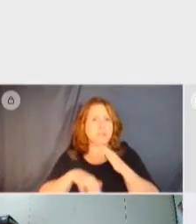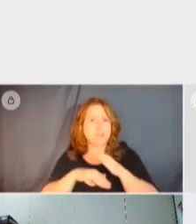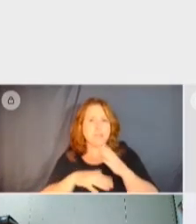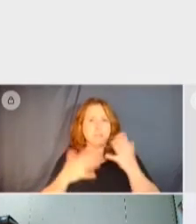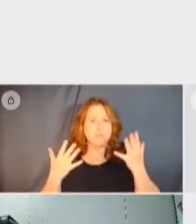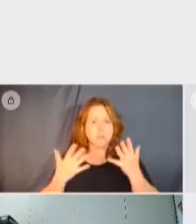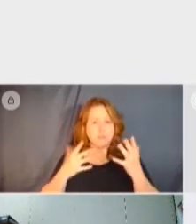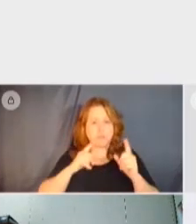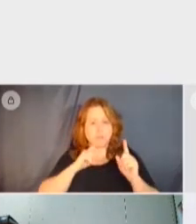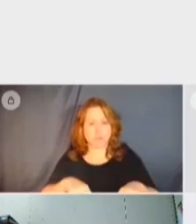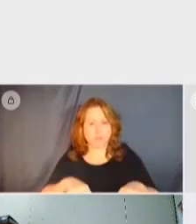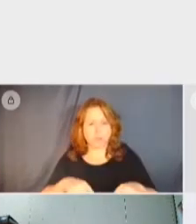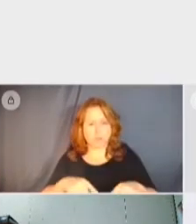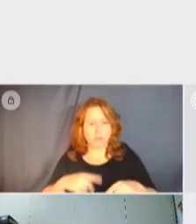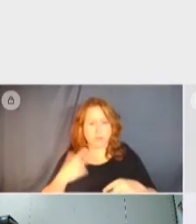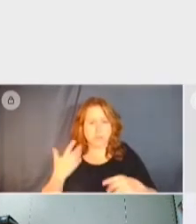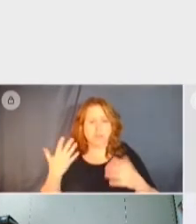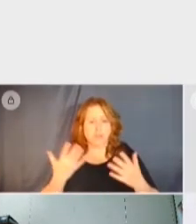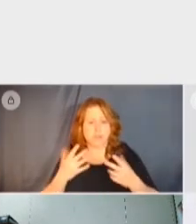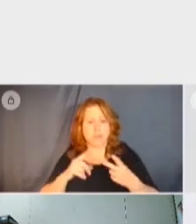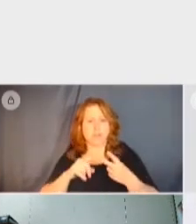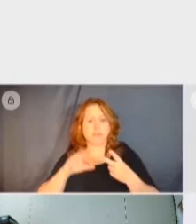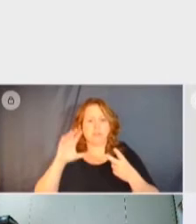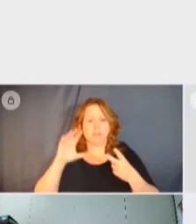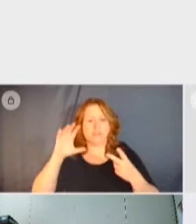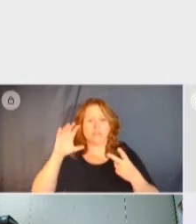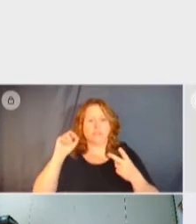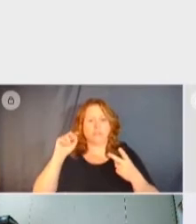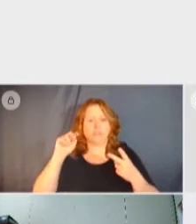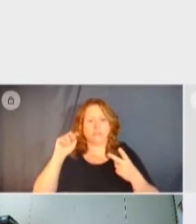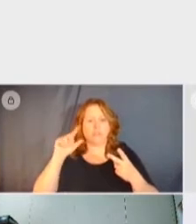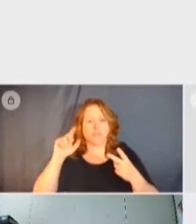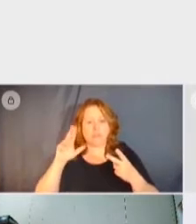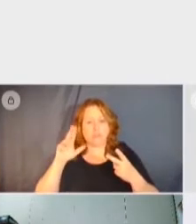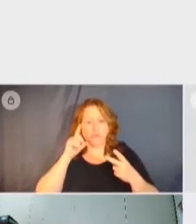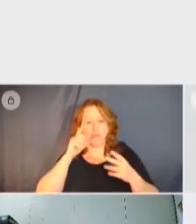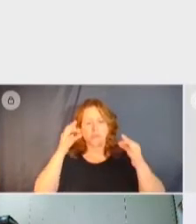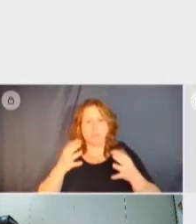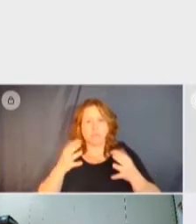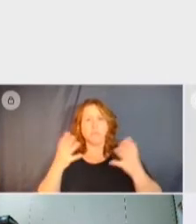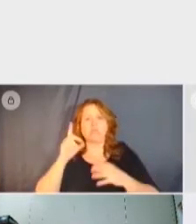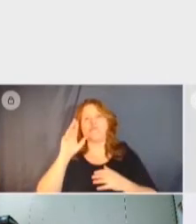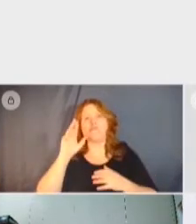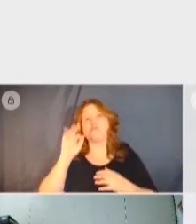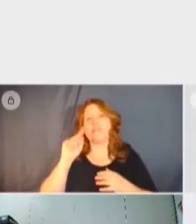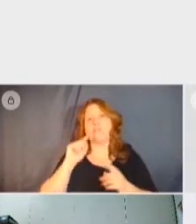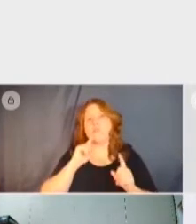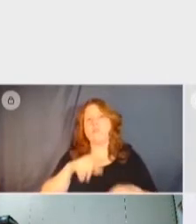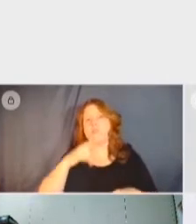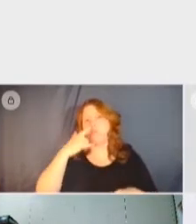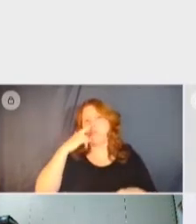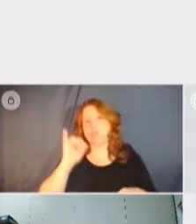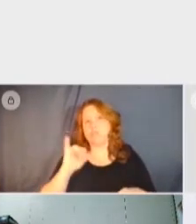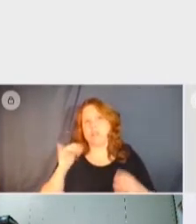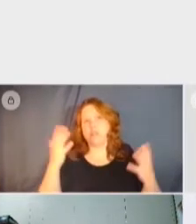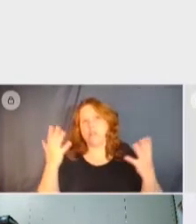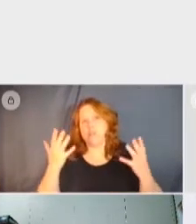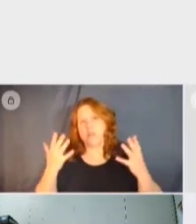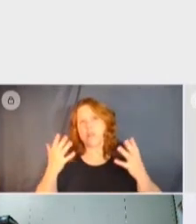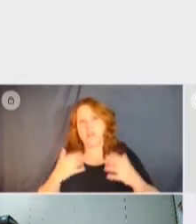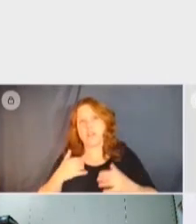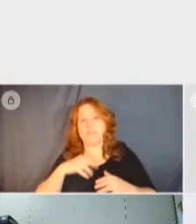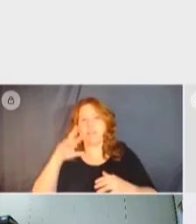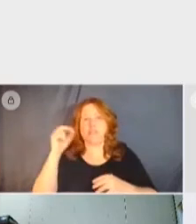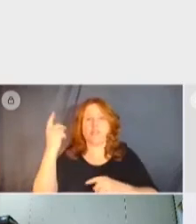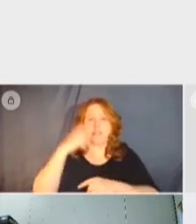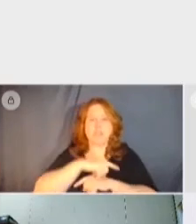audit normally is a draft report in which we would be able to put a formal response to, and there's normally have 30 days to respond to that.